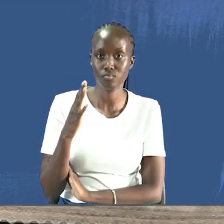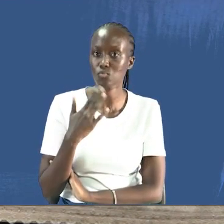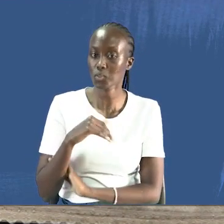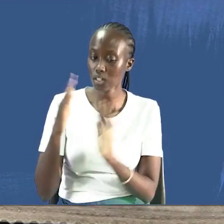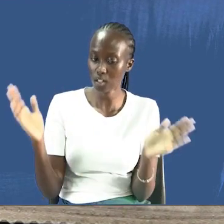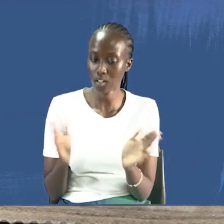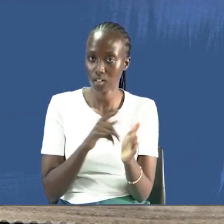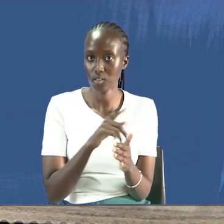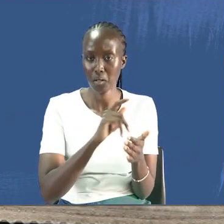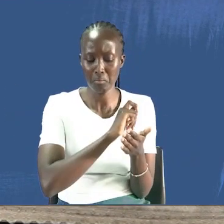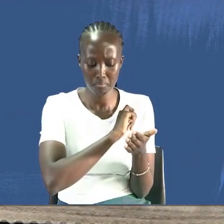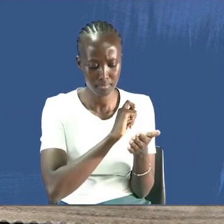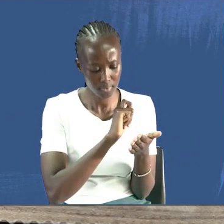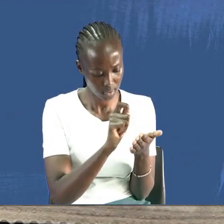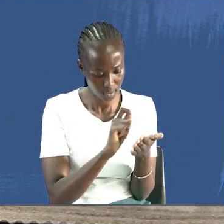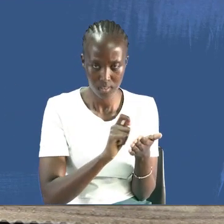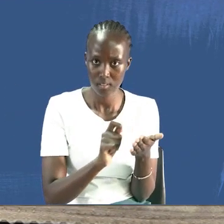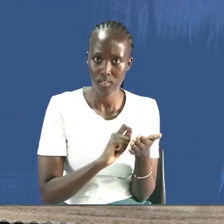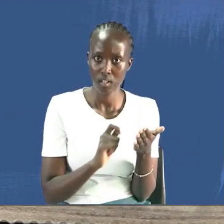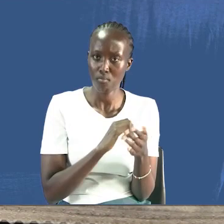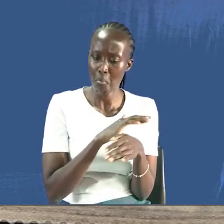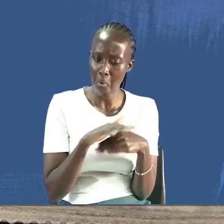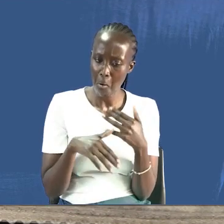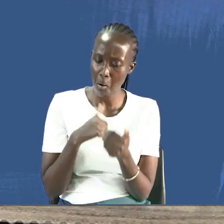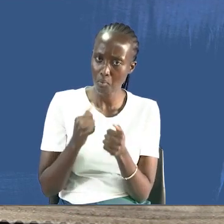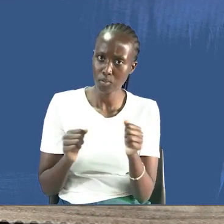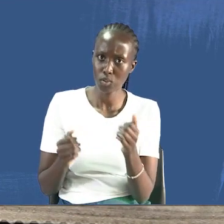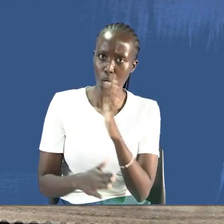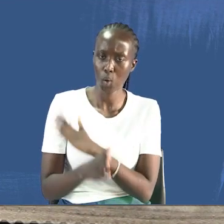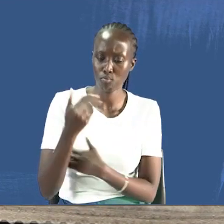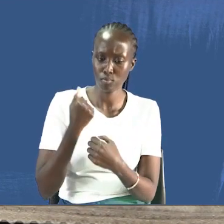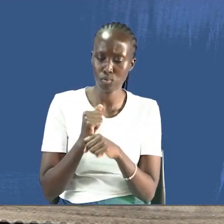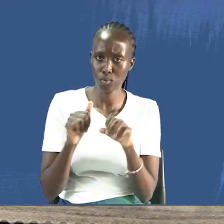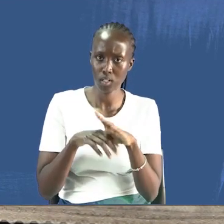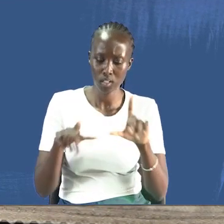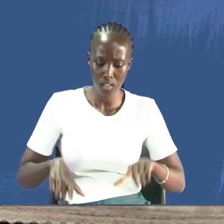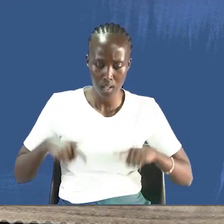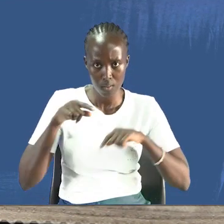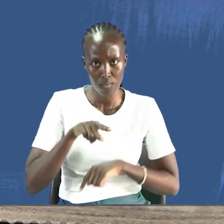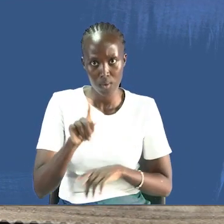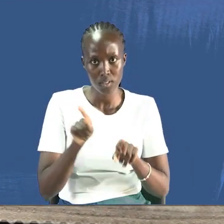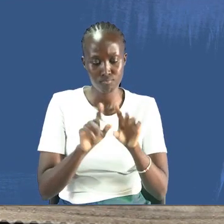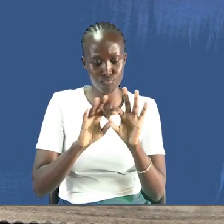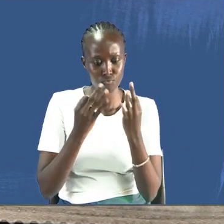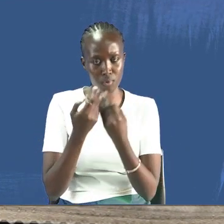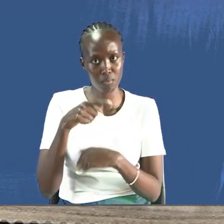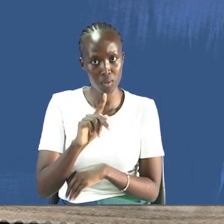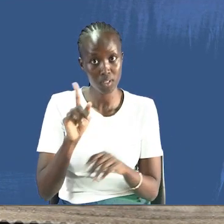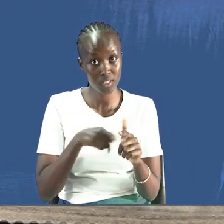invite you to a place of taking an audit over your life, over your family. And as you take that